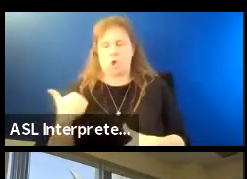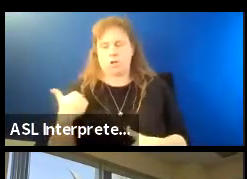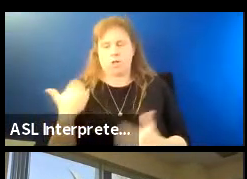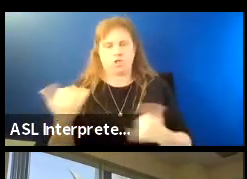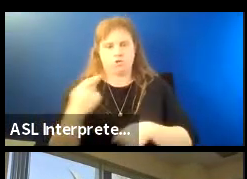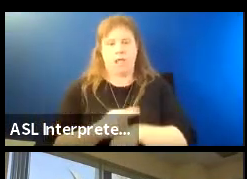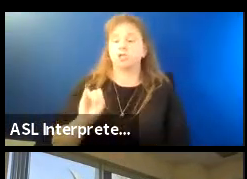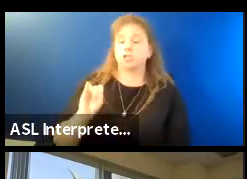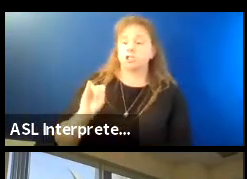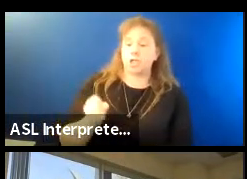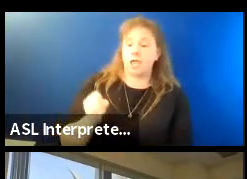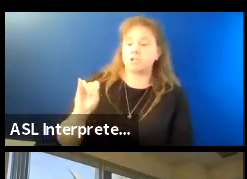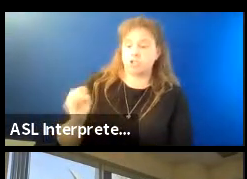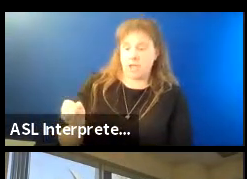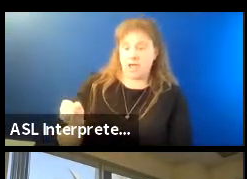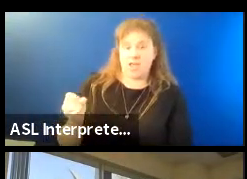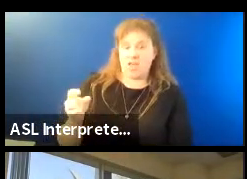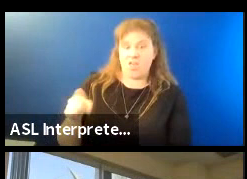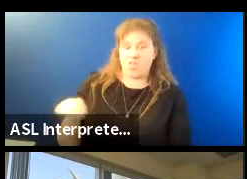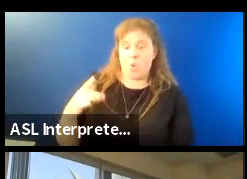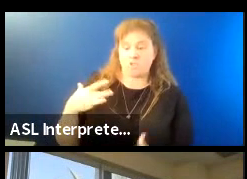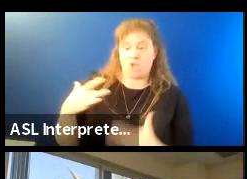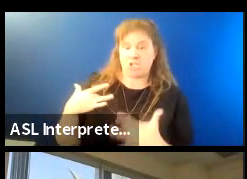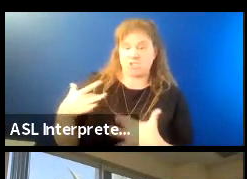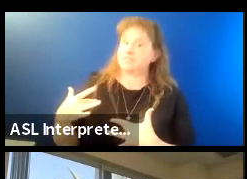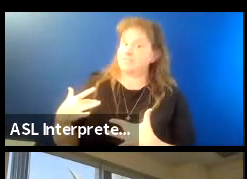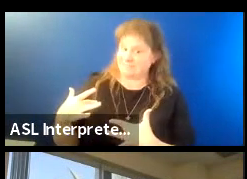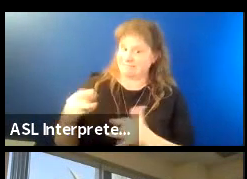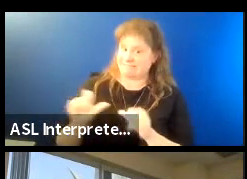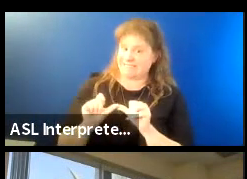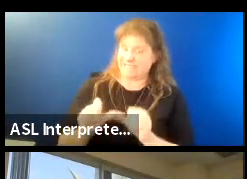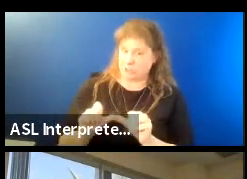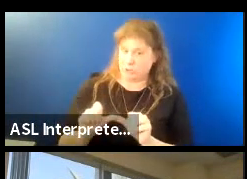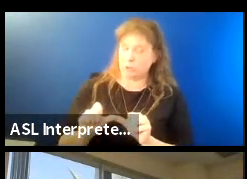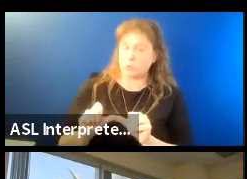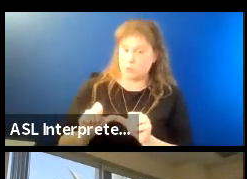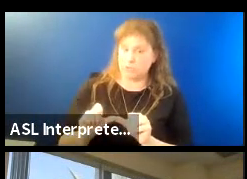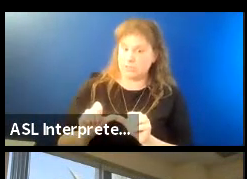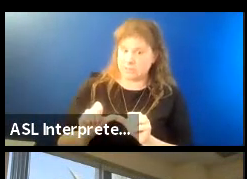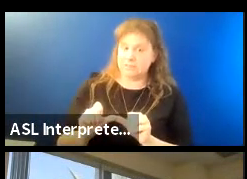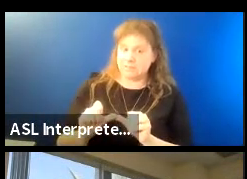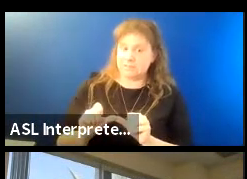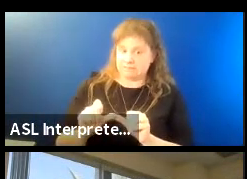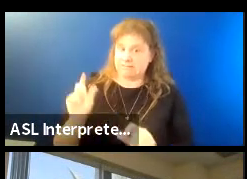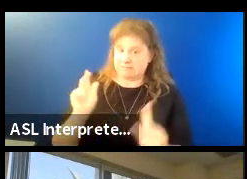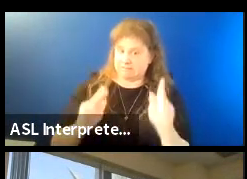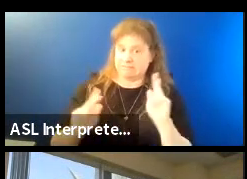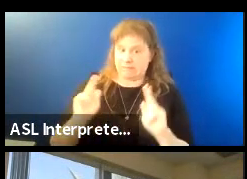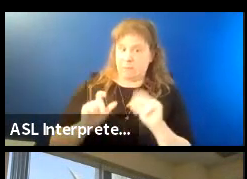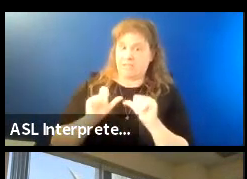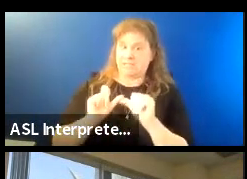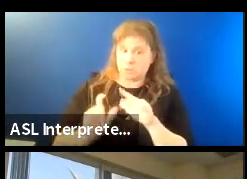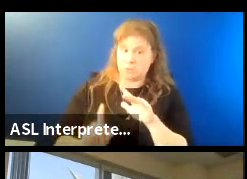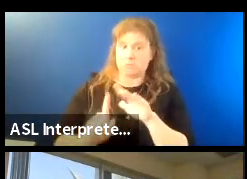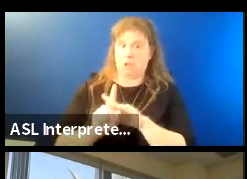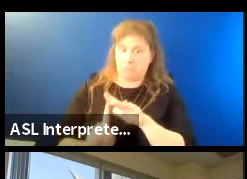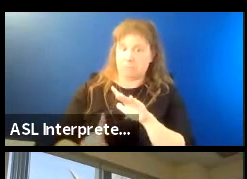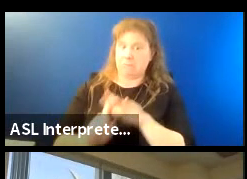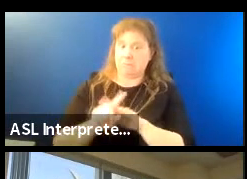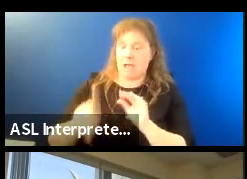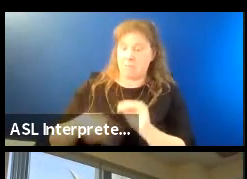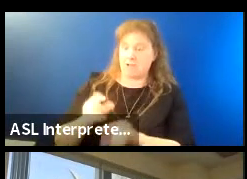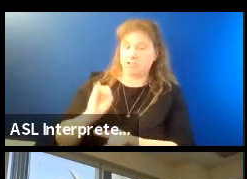J&J concerns continue to really surface when we're talking to individuals who haven't